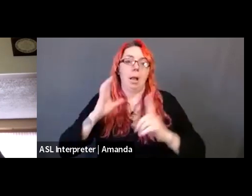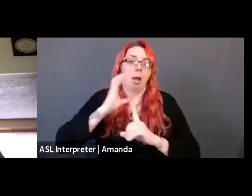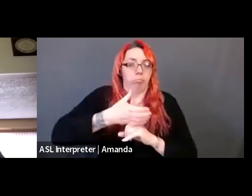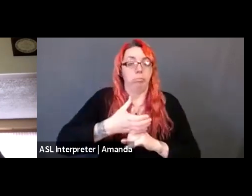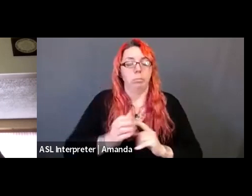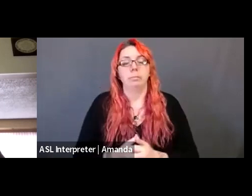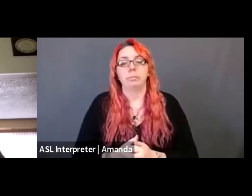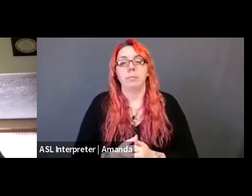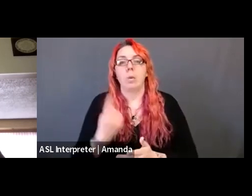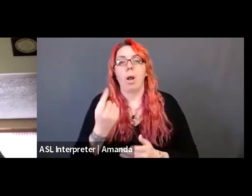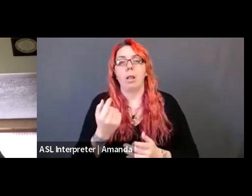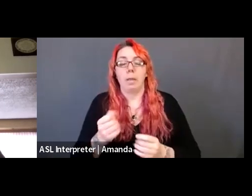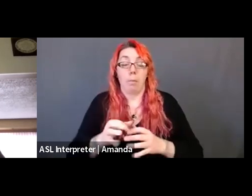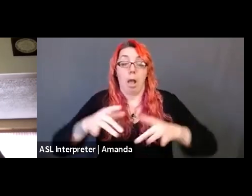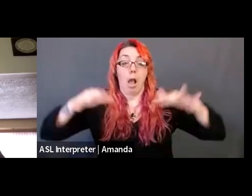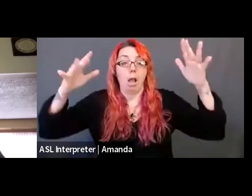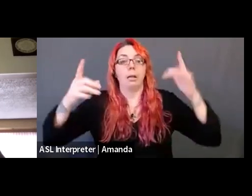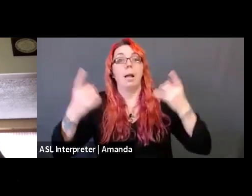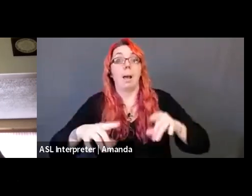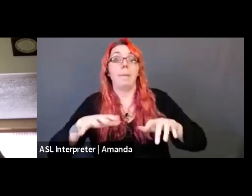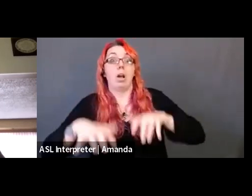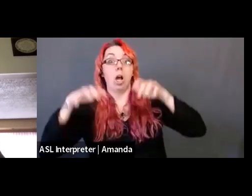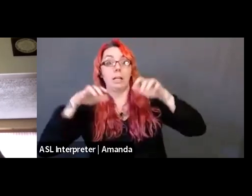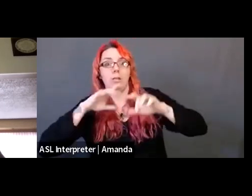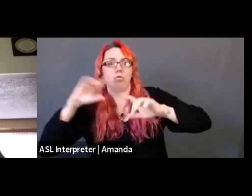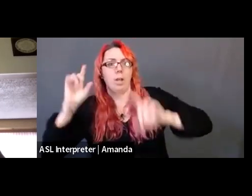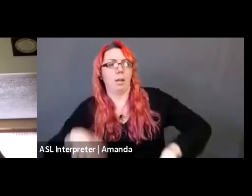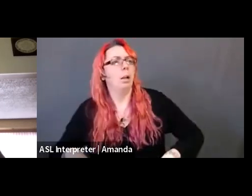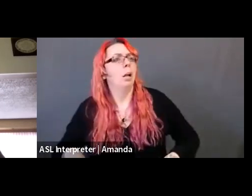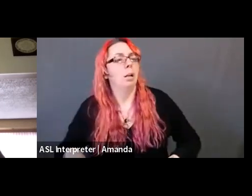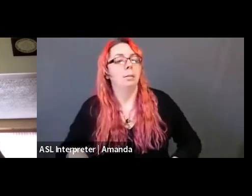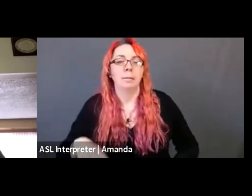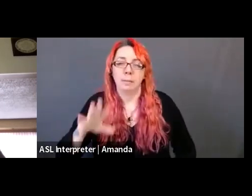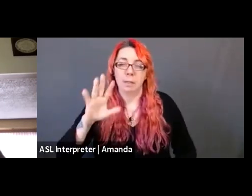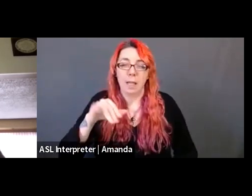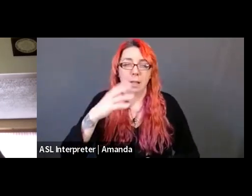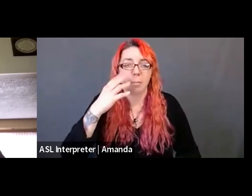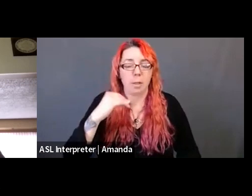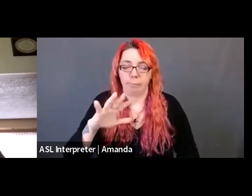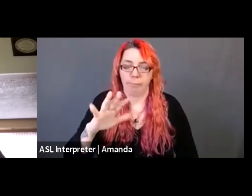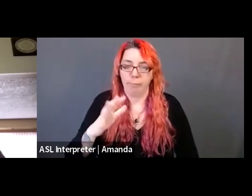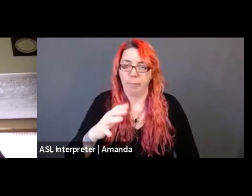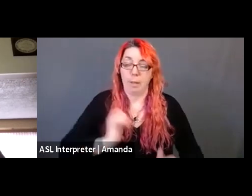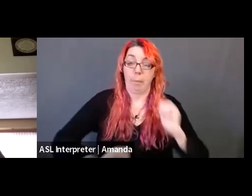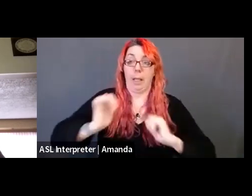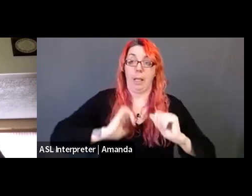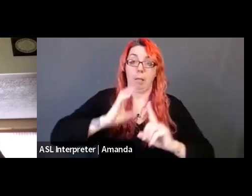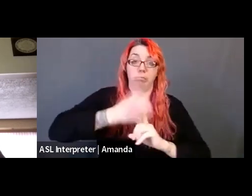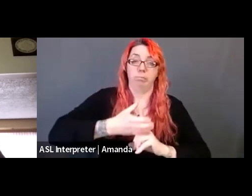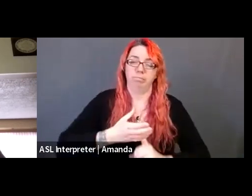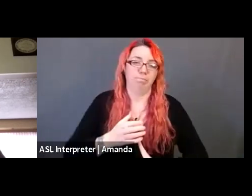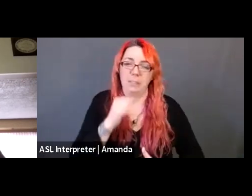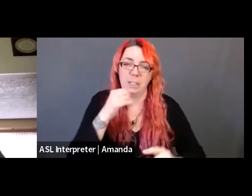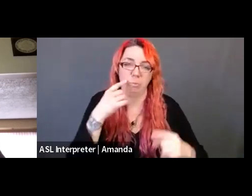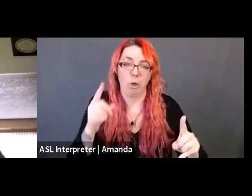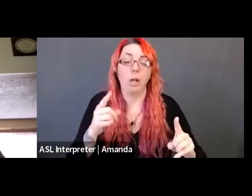audience began to react, and it actually didn't go that well. And it was a learning for me that even in that moment, we had devised something that actually began to